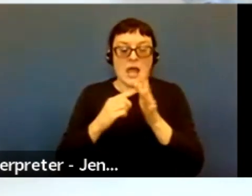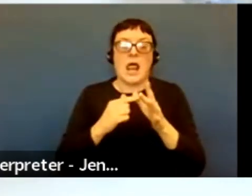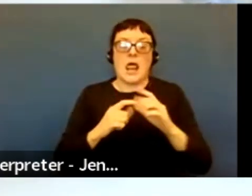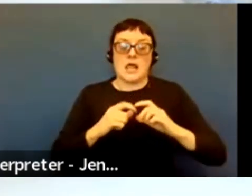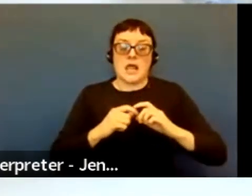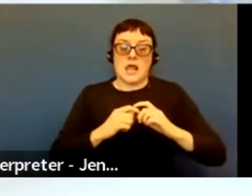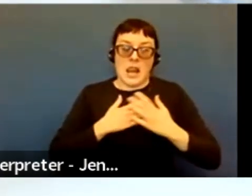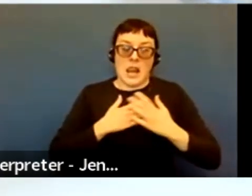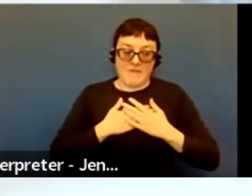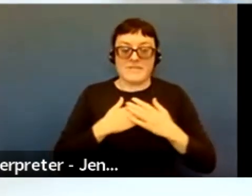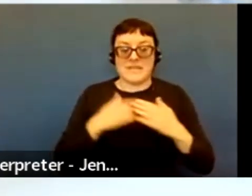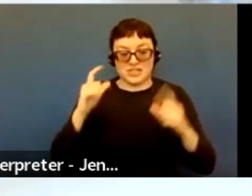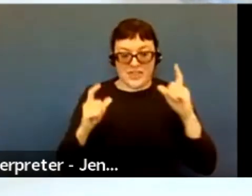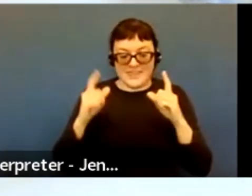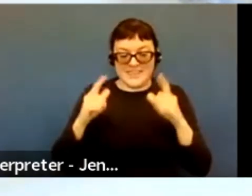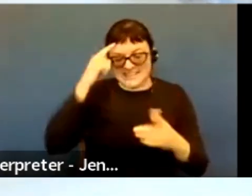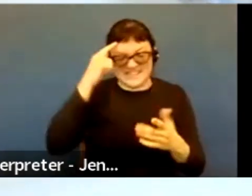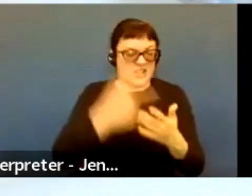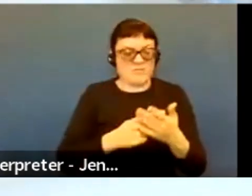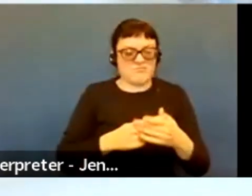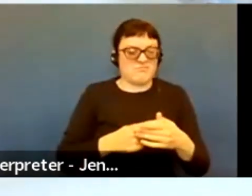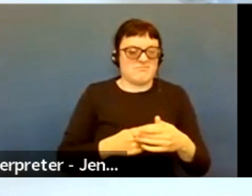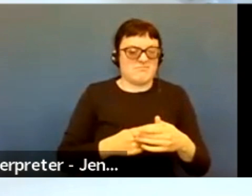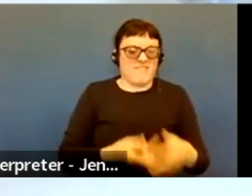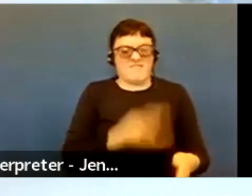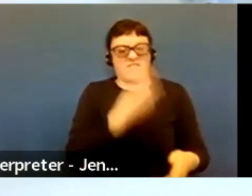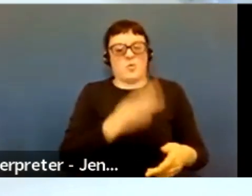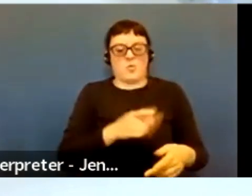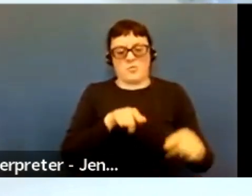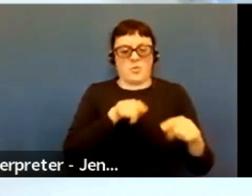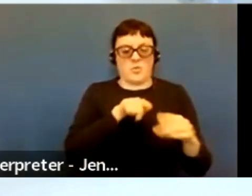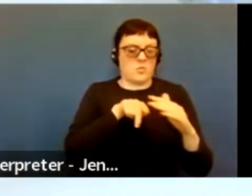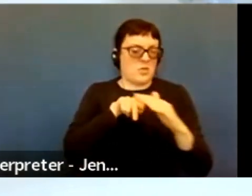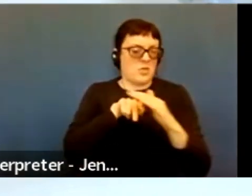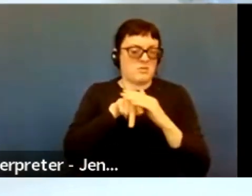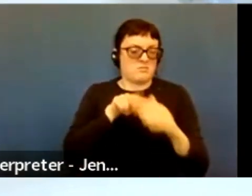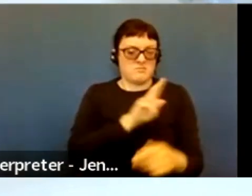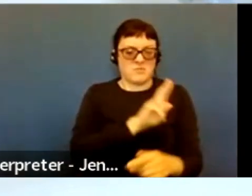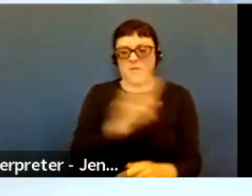Hermia are in love, and so they decide, no, you know, fuck this, we're going to run away,